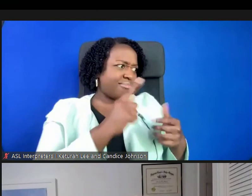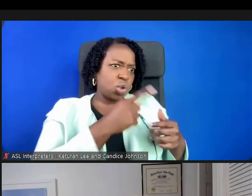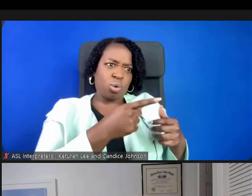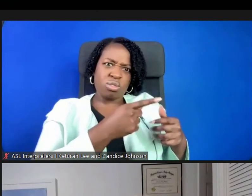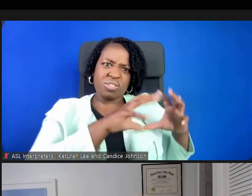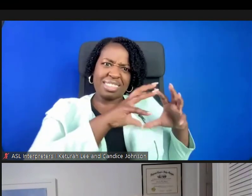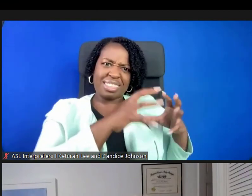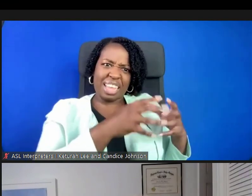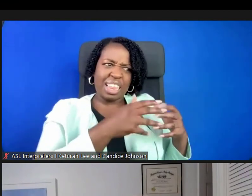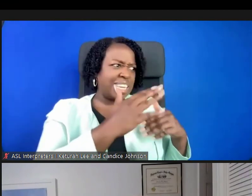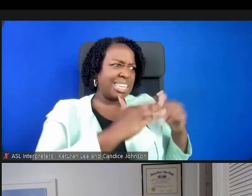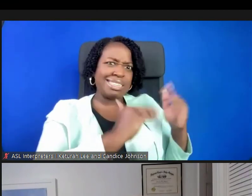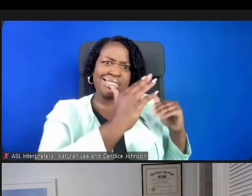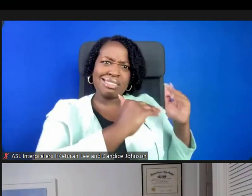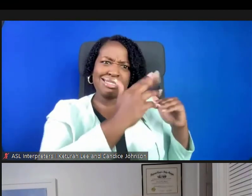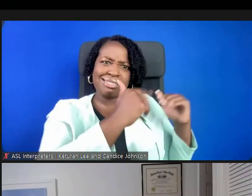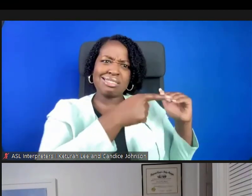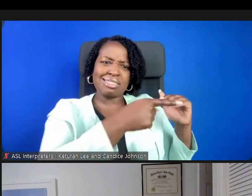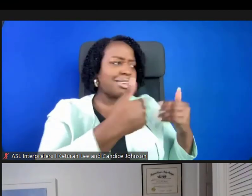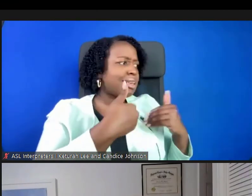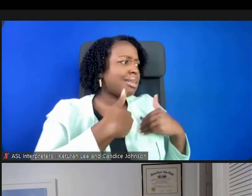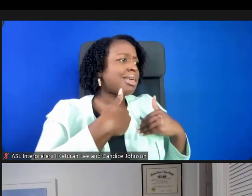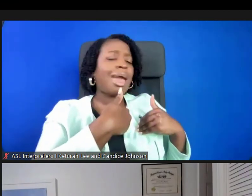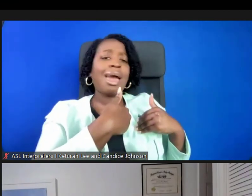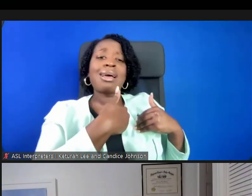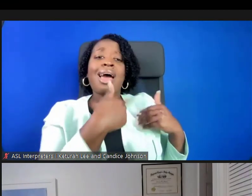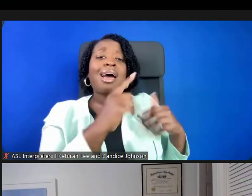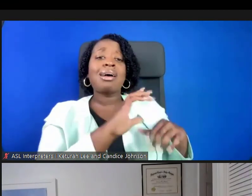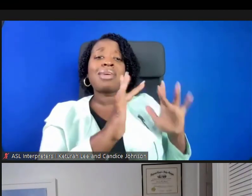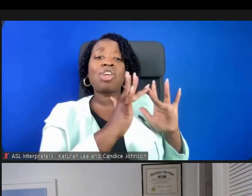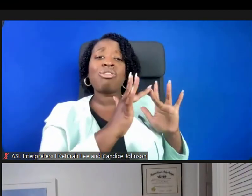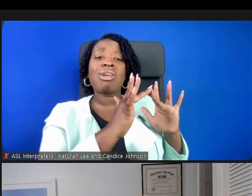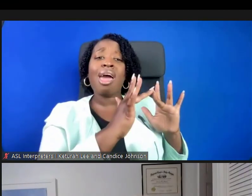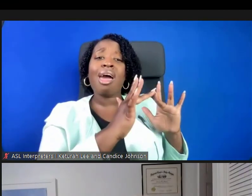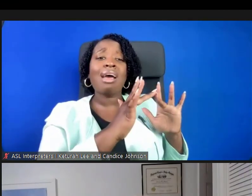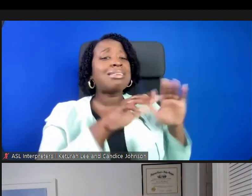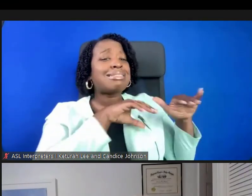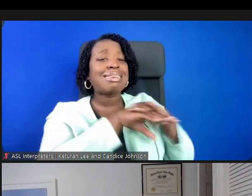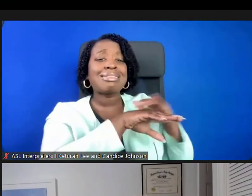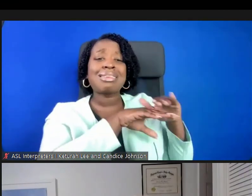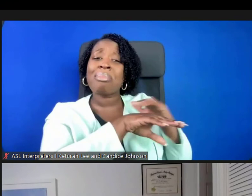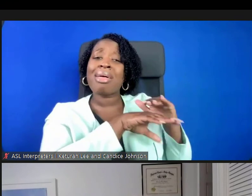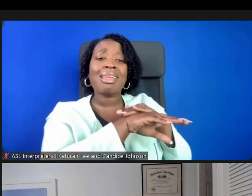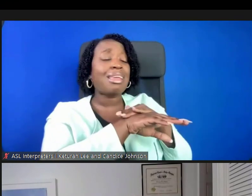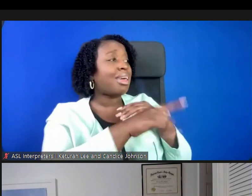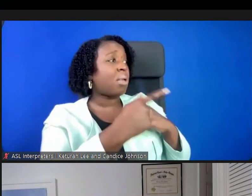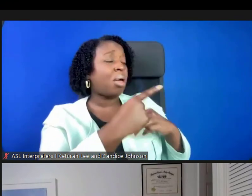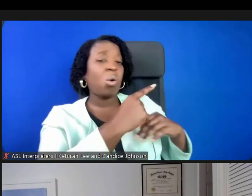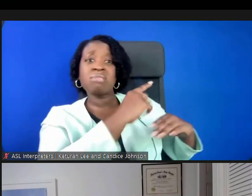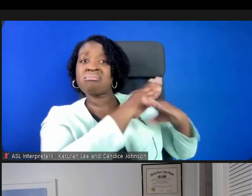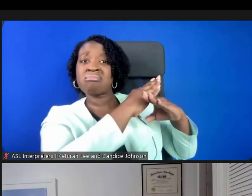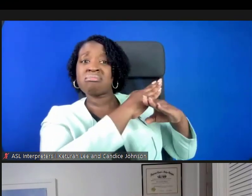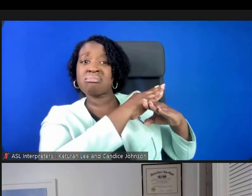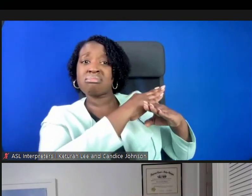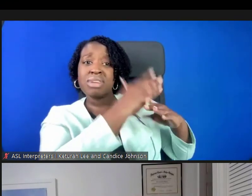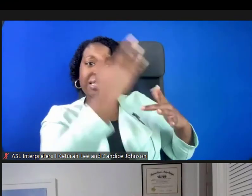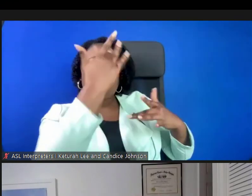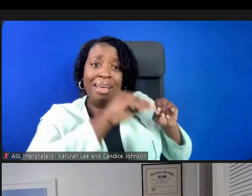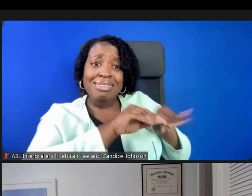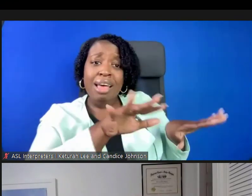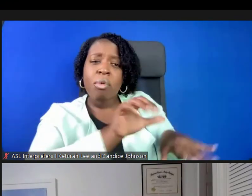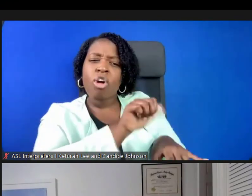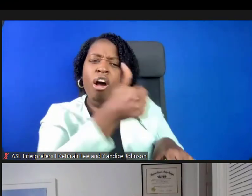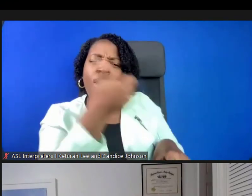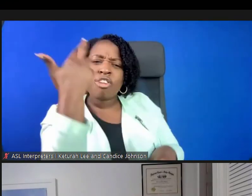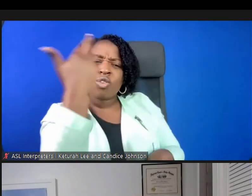participate in telehealth and communicate with their loved ones even when they're not able to come into the facility. So this is really great